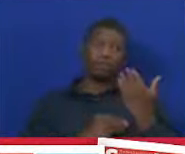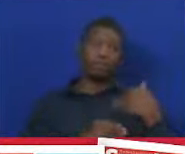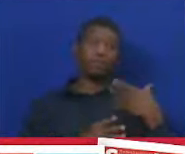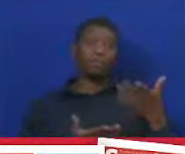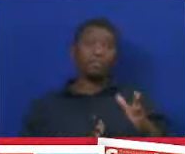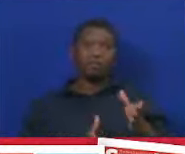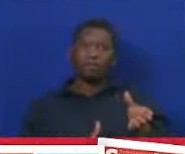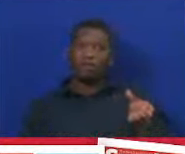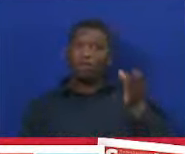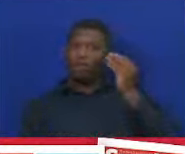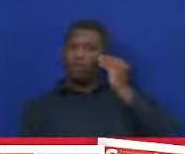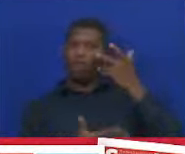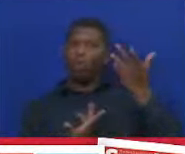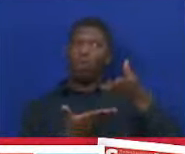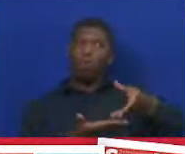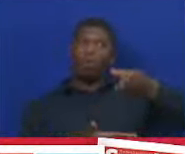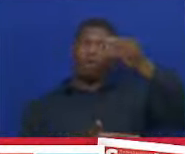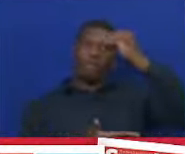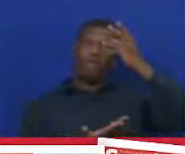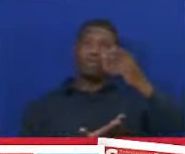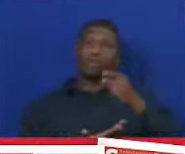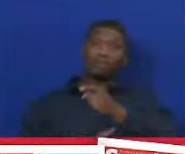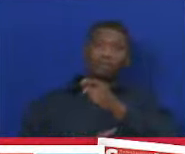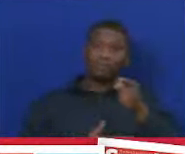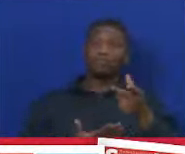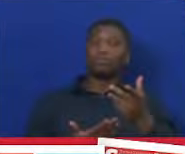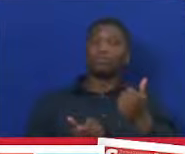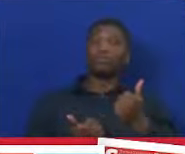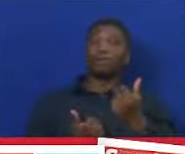are under 24-hour protection.